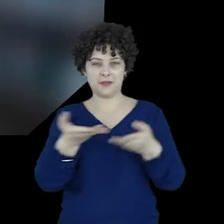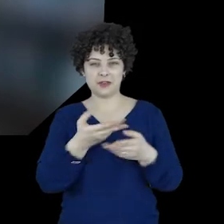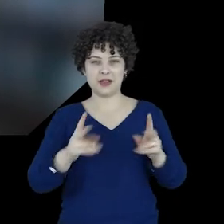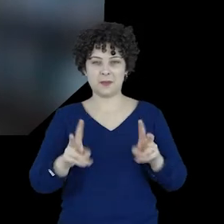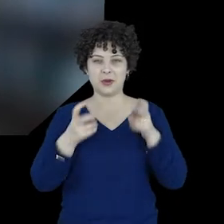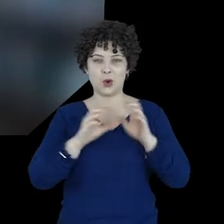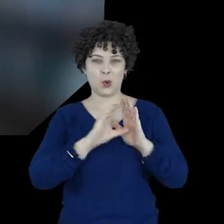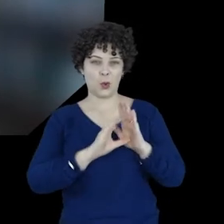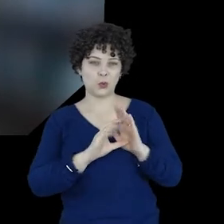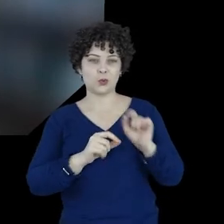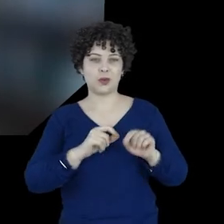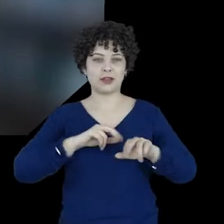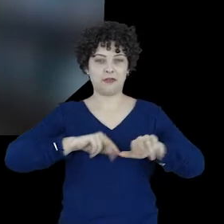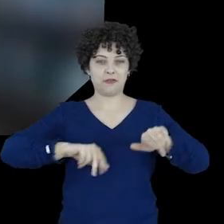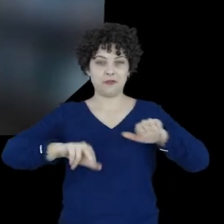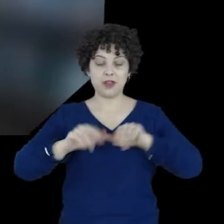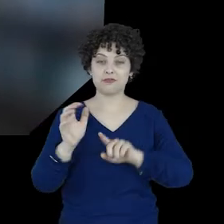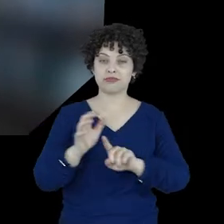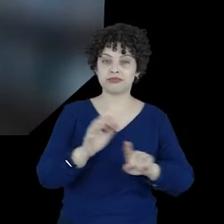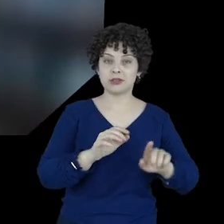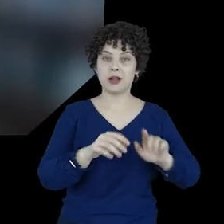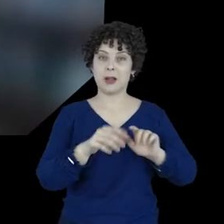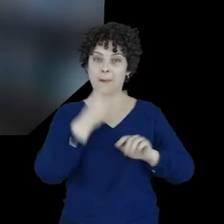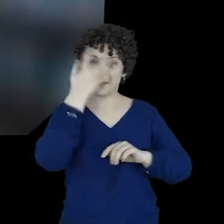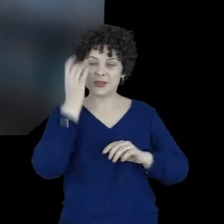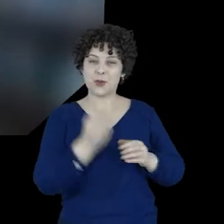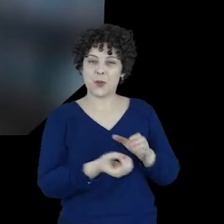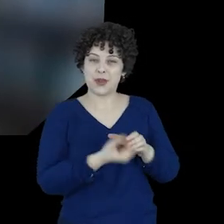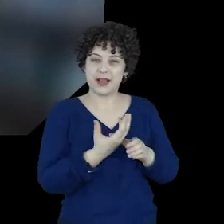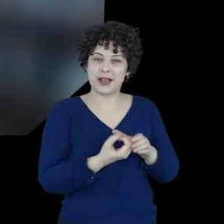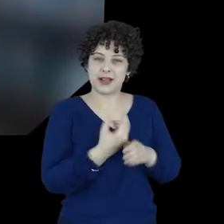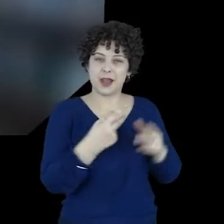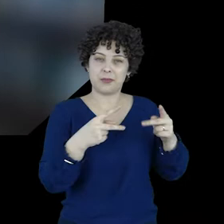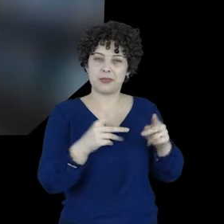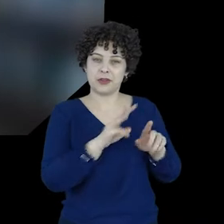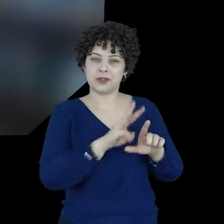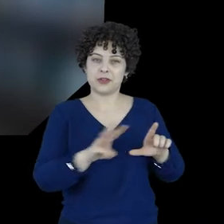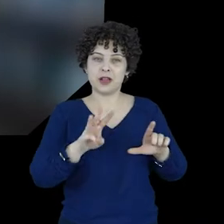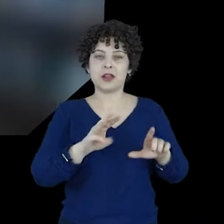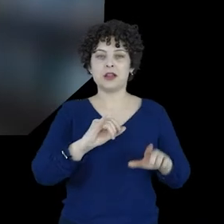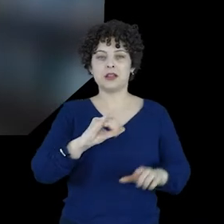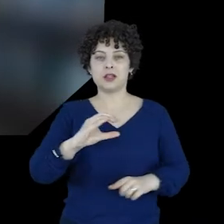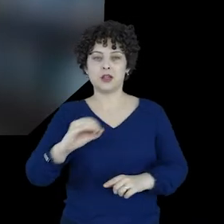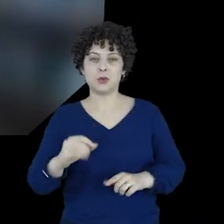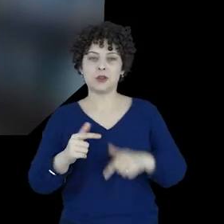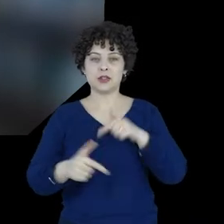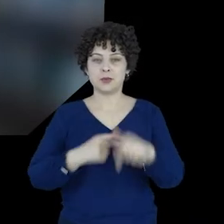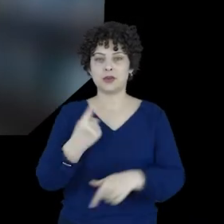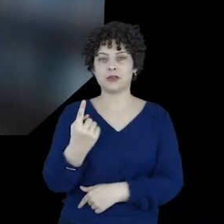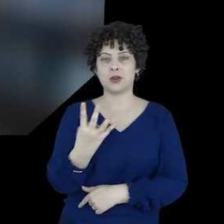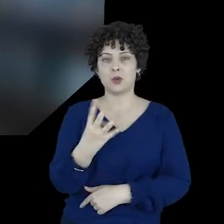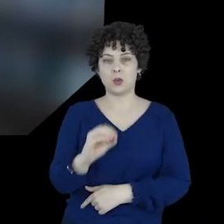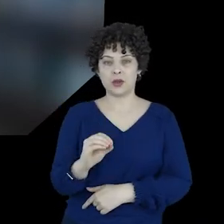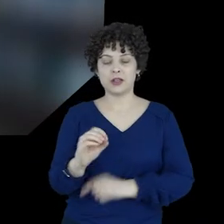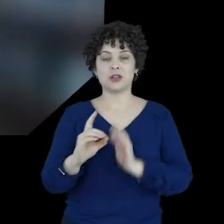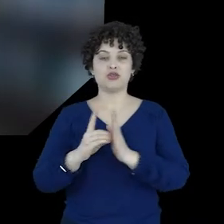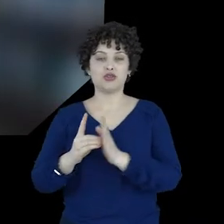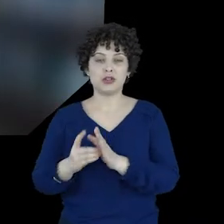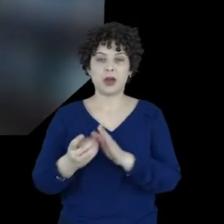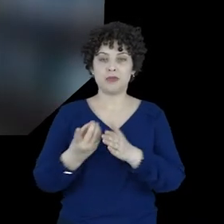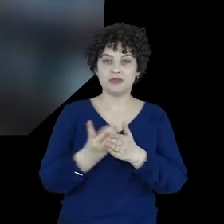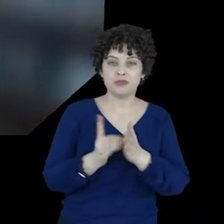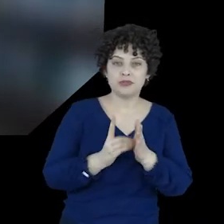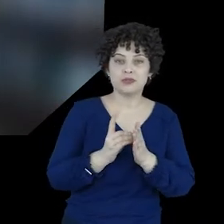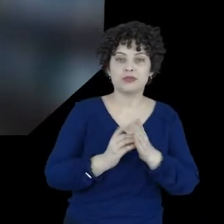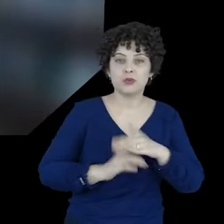serious implications for designers. And just recently, the ICO worked with 140 digital designers to